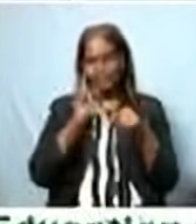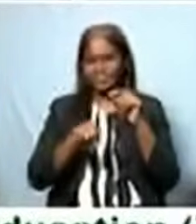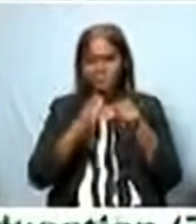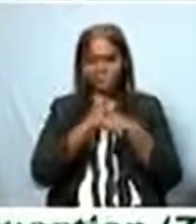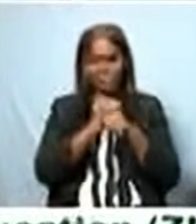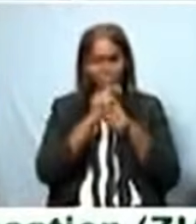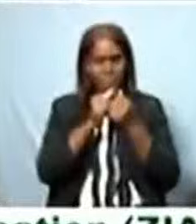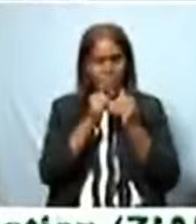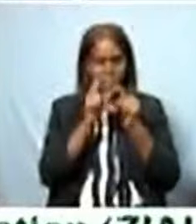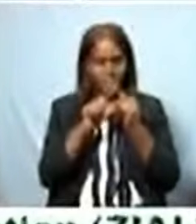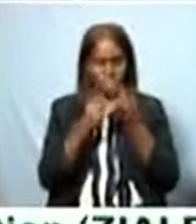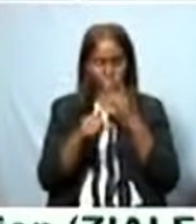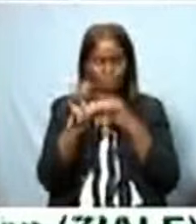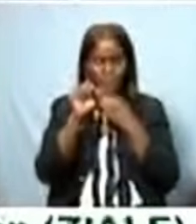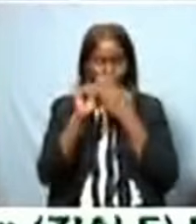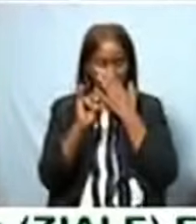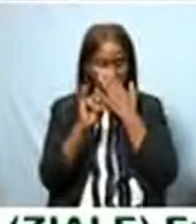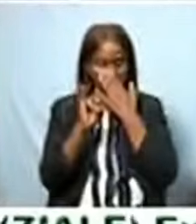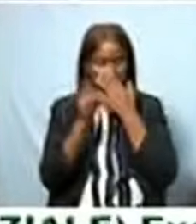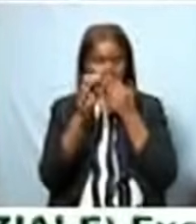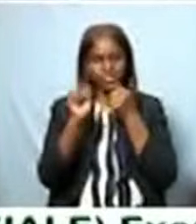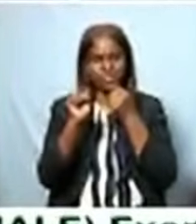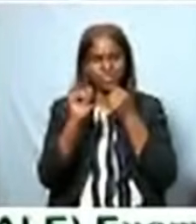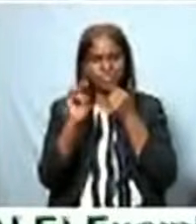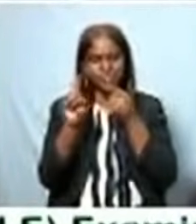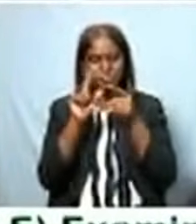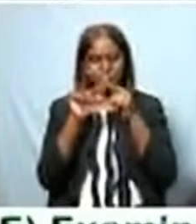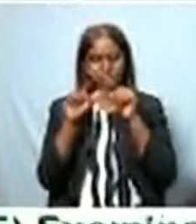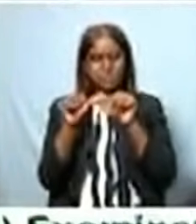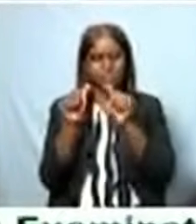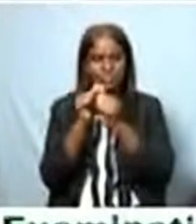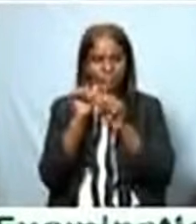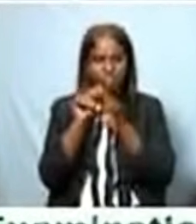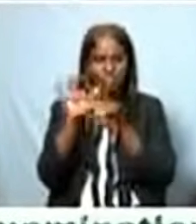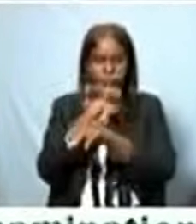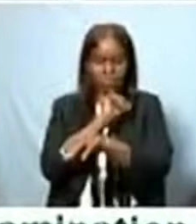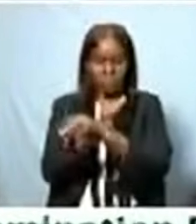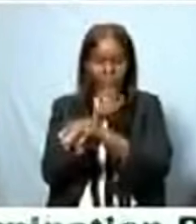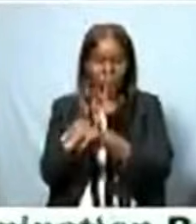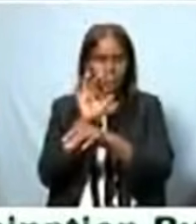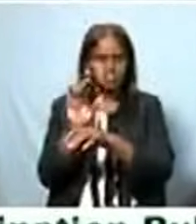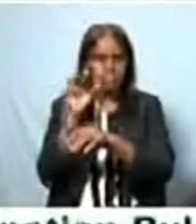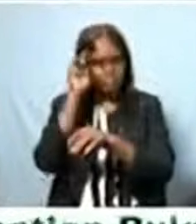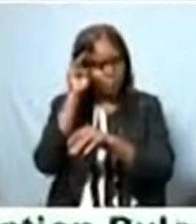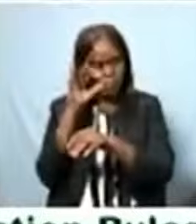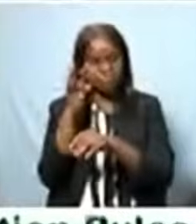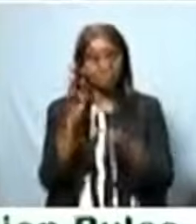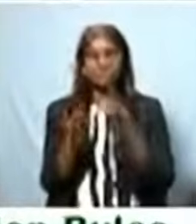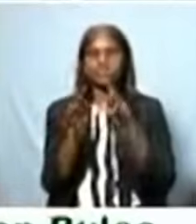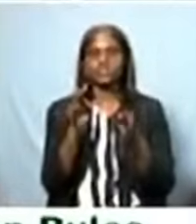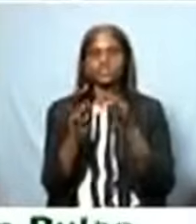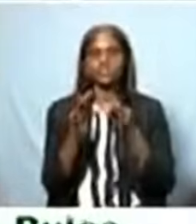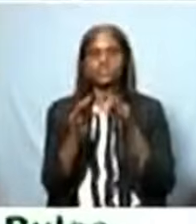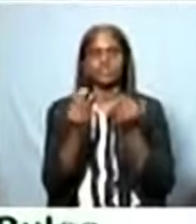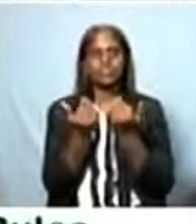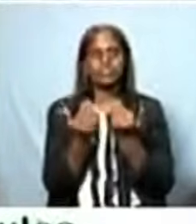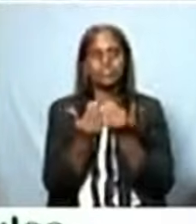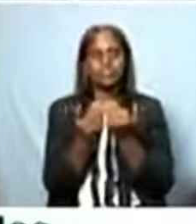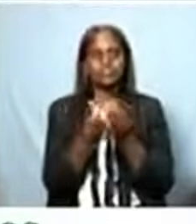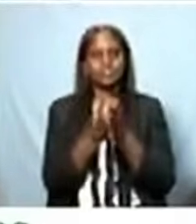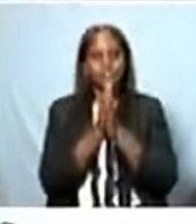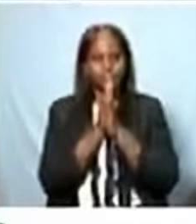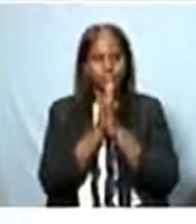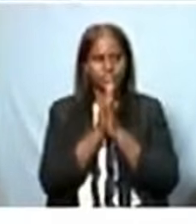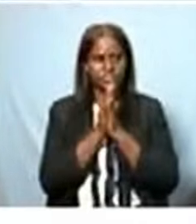an amendment to an SI. An SI is still within the authority of our Minister of Justice. I therefore want to appeal